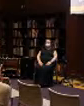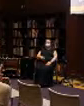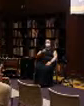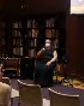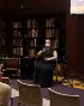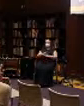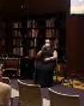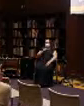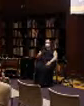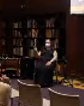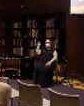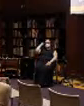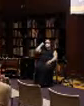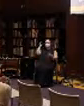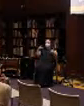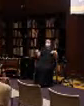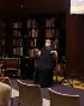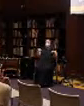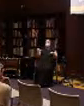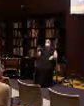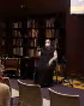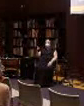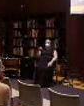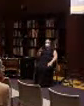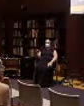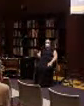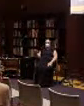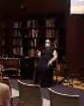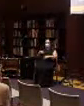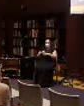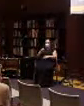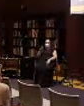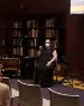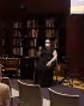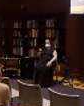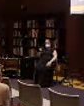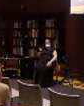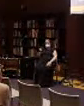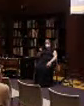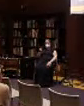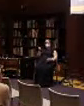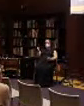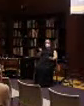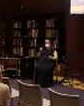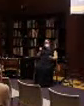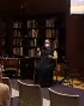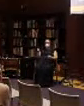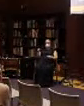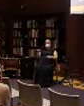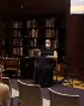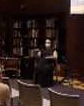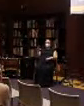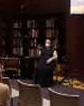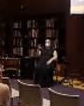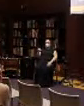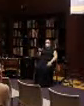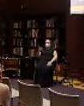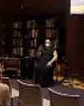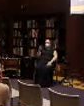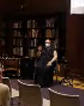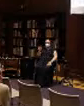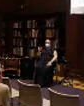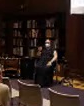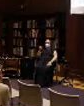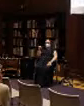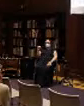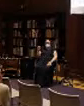this in mind as what we may call the standard history of Baltimore in the 1960s, dominated by the